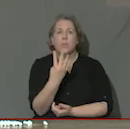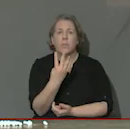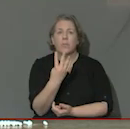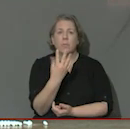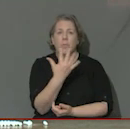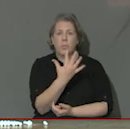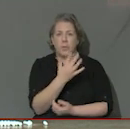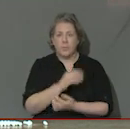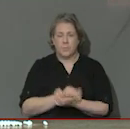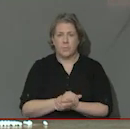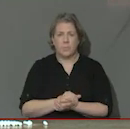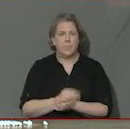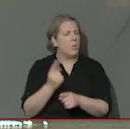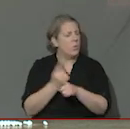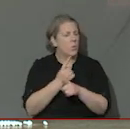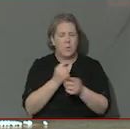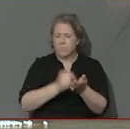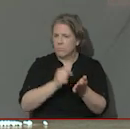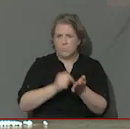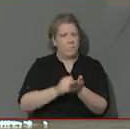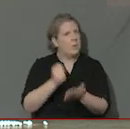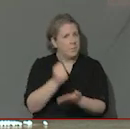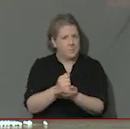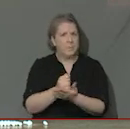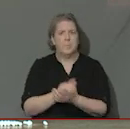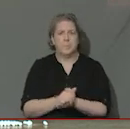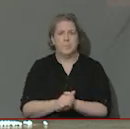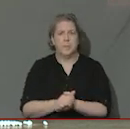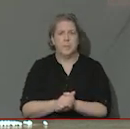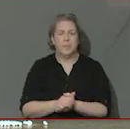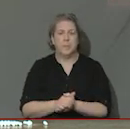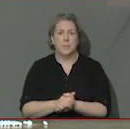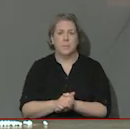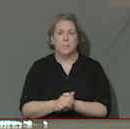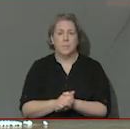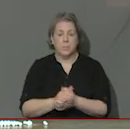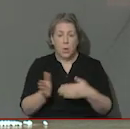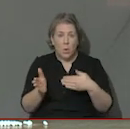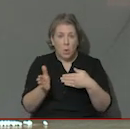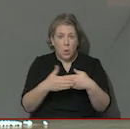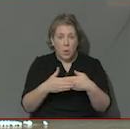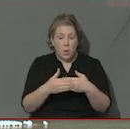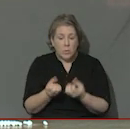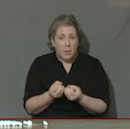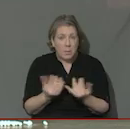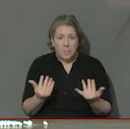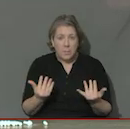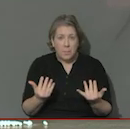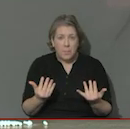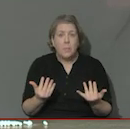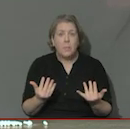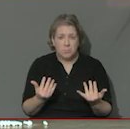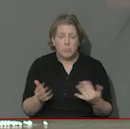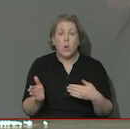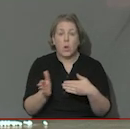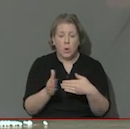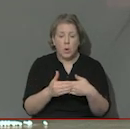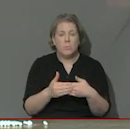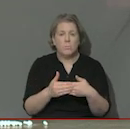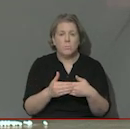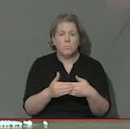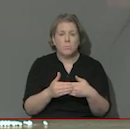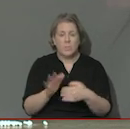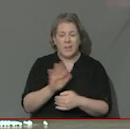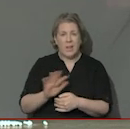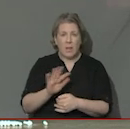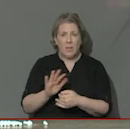It's always good to write that down. We have our closing balance, so we can also get that balancing figure,